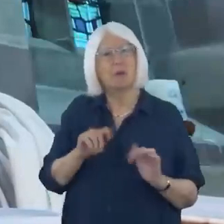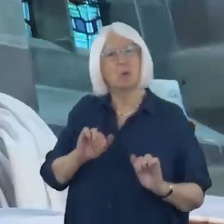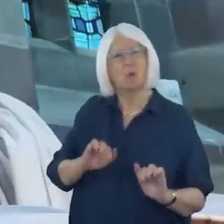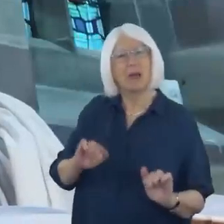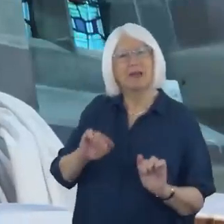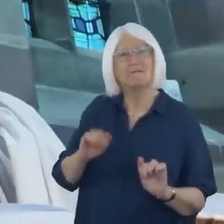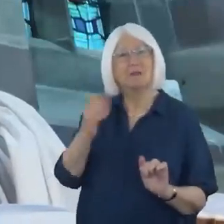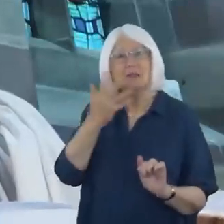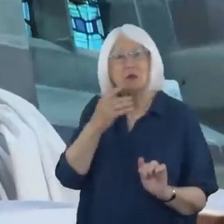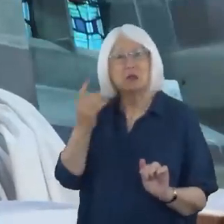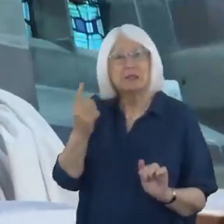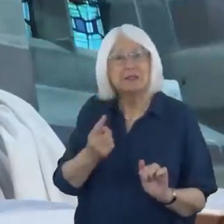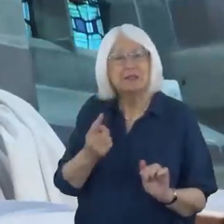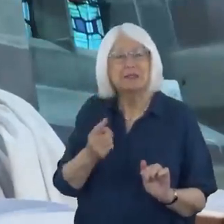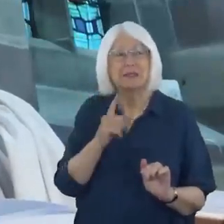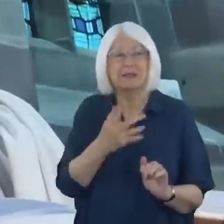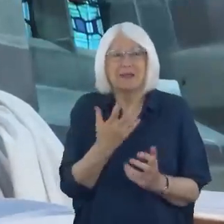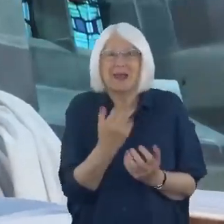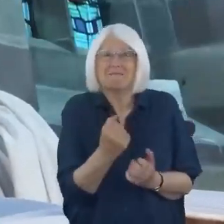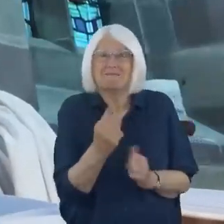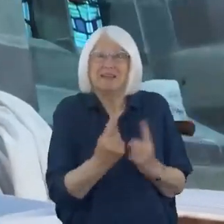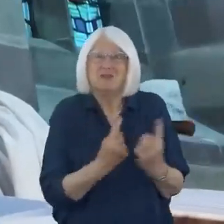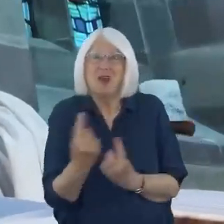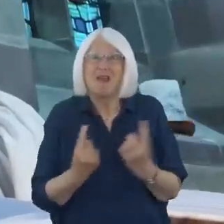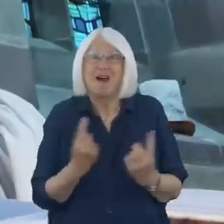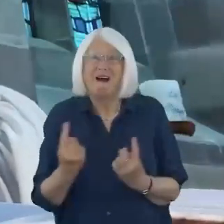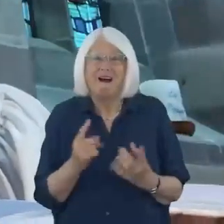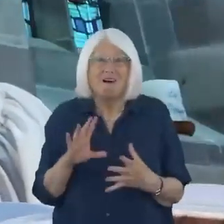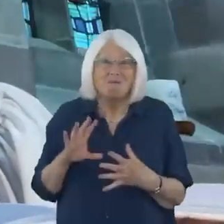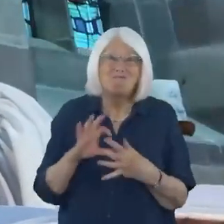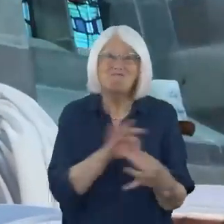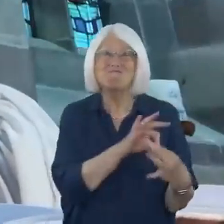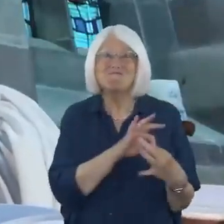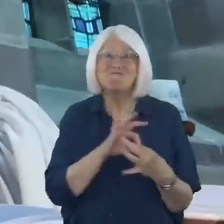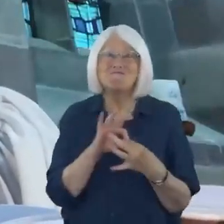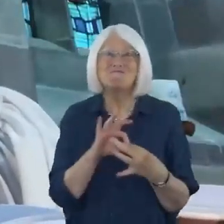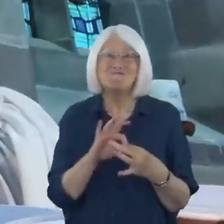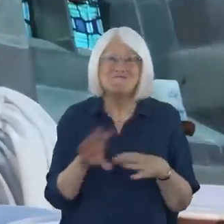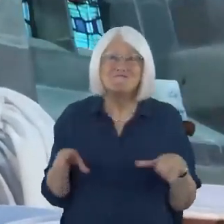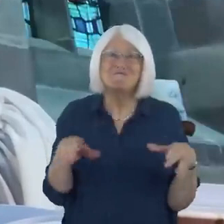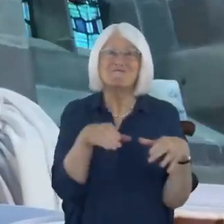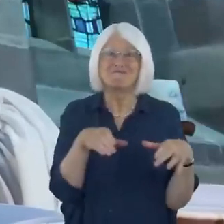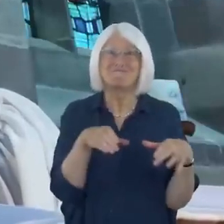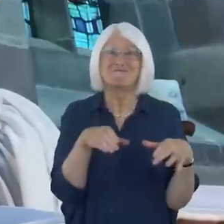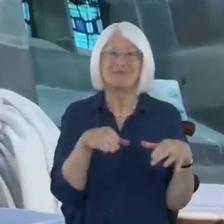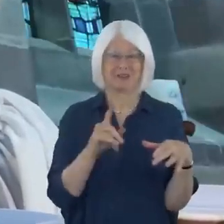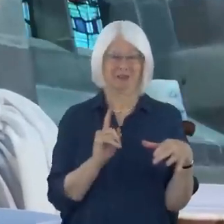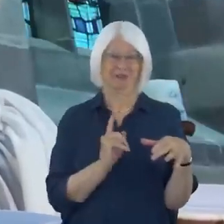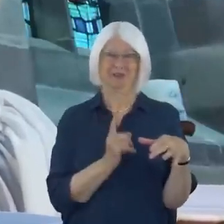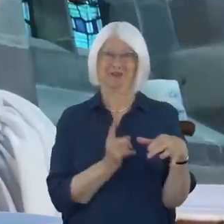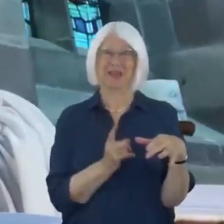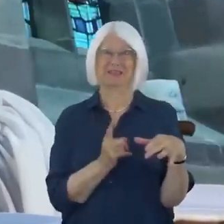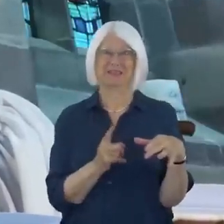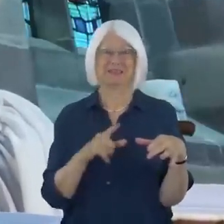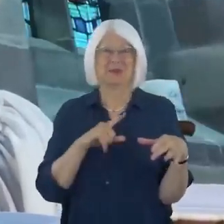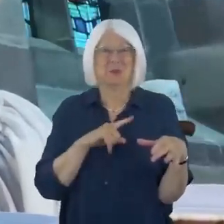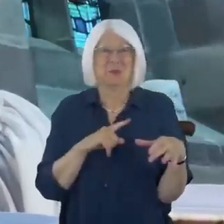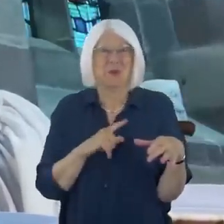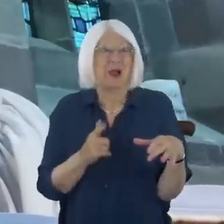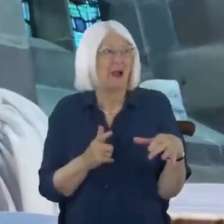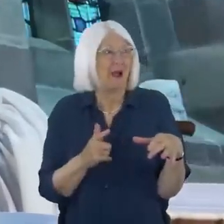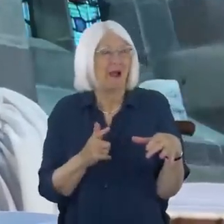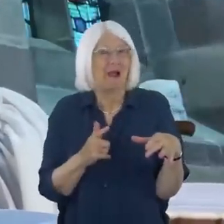waiting for the Spirit, they had each other. This, I would suggest, is part of the reason